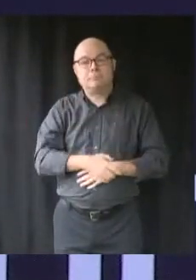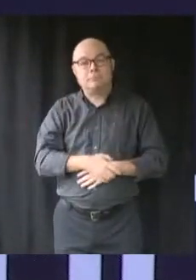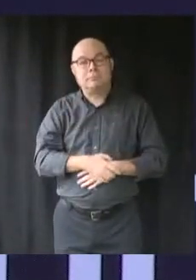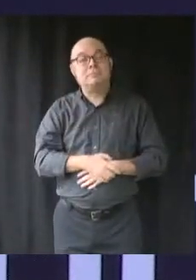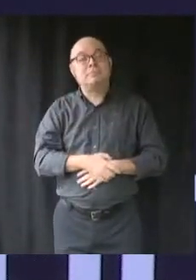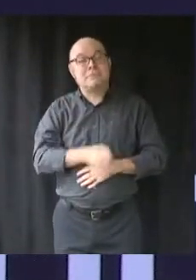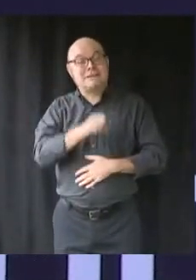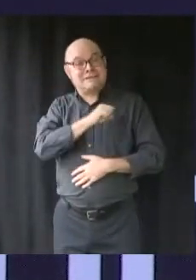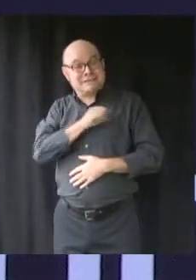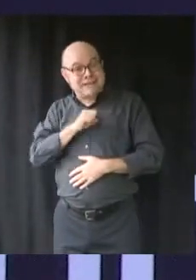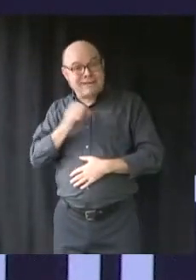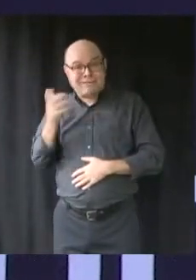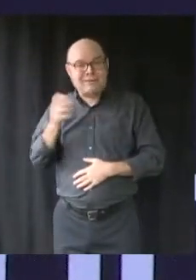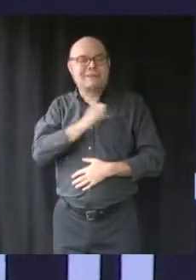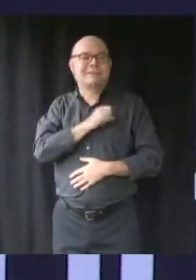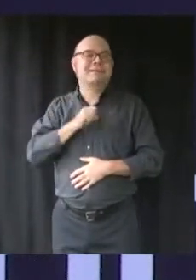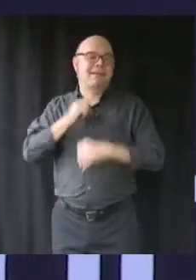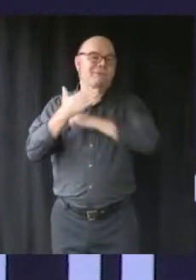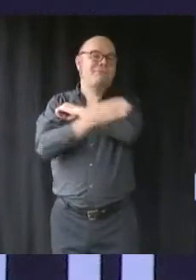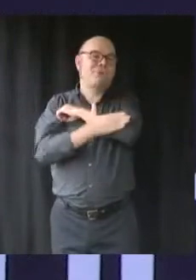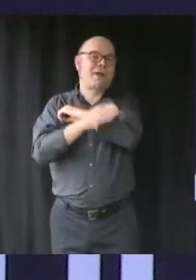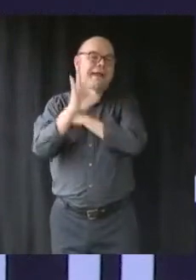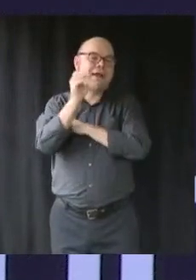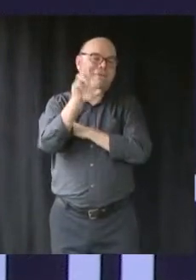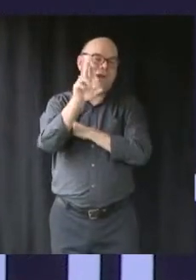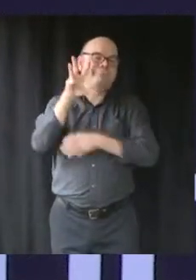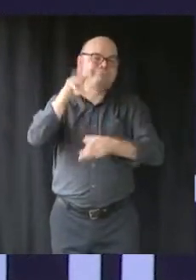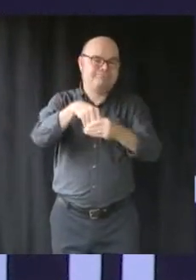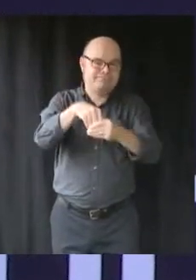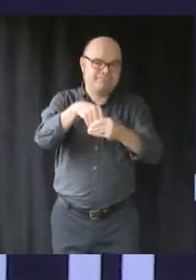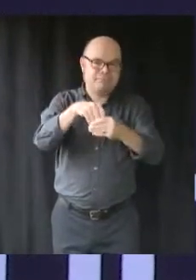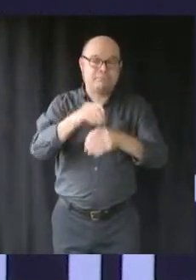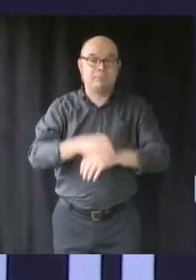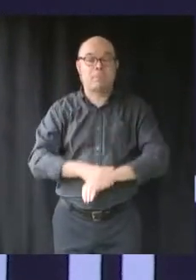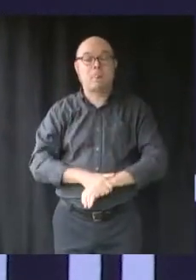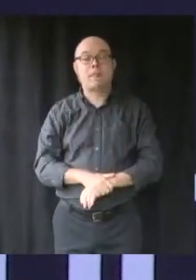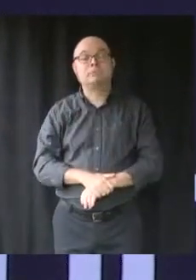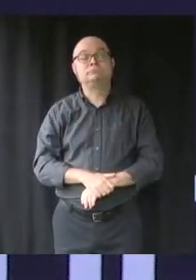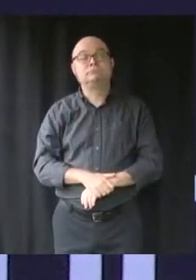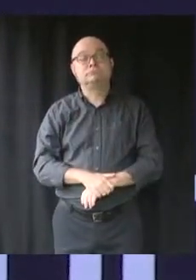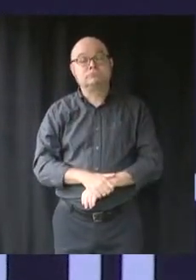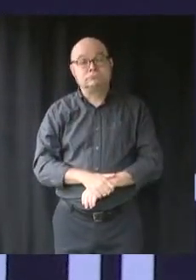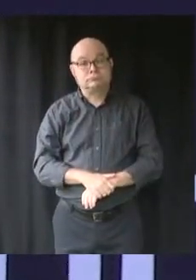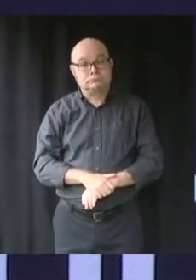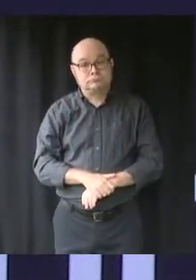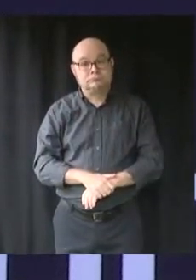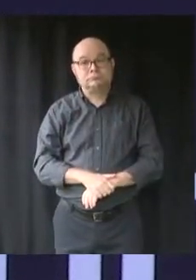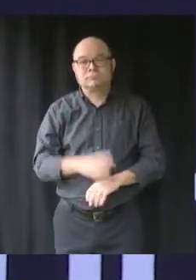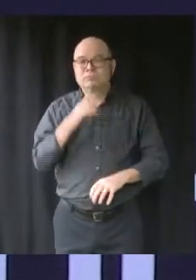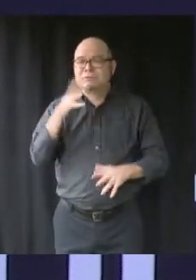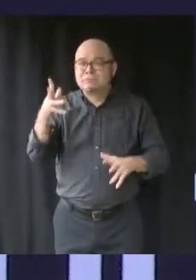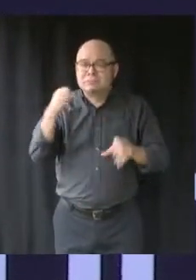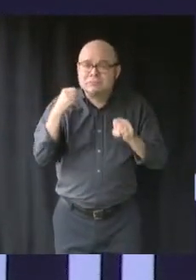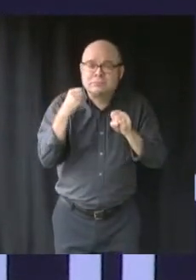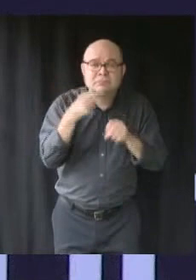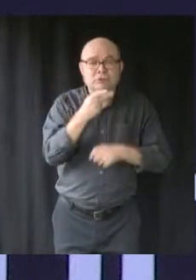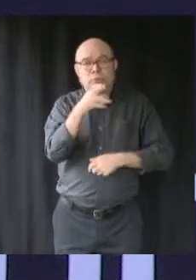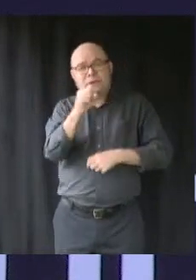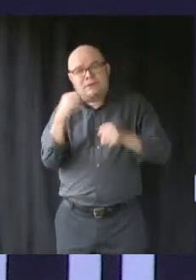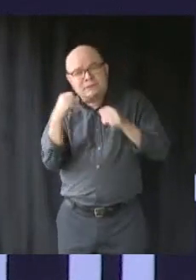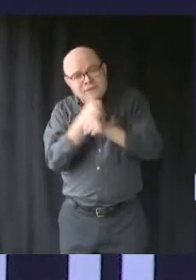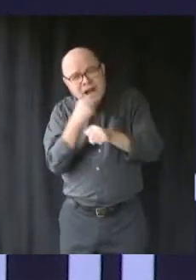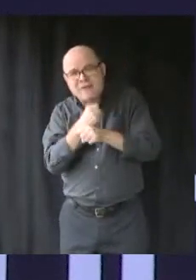him, Chris supported ratifying a treaty establishing penalties for genocide. And in